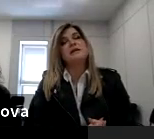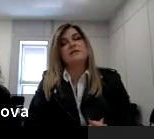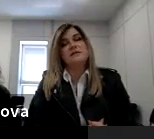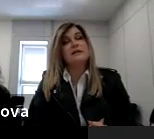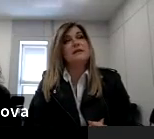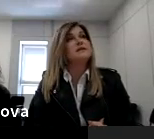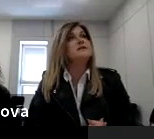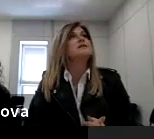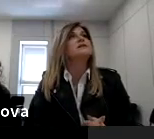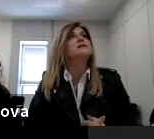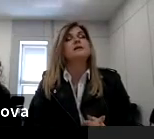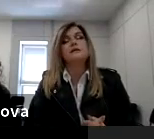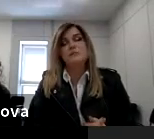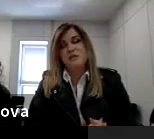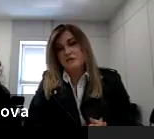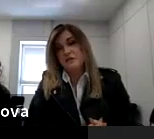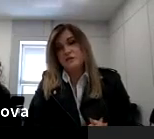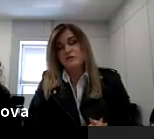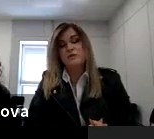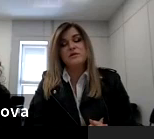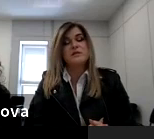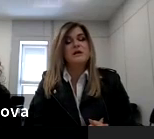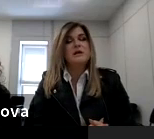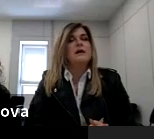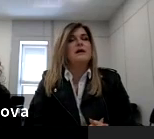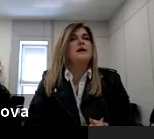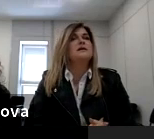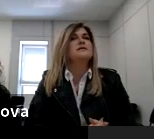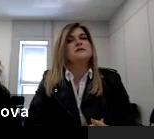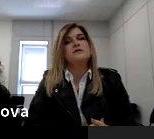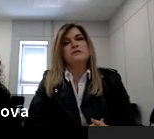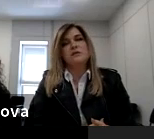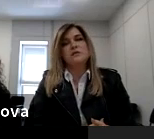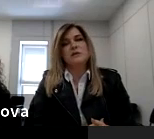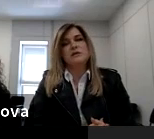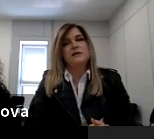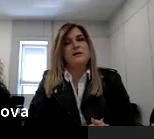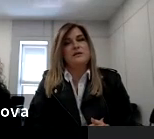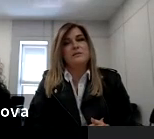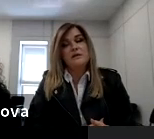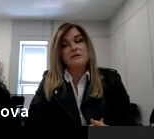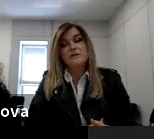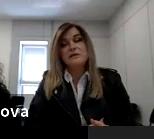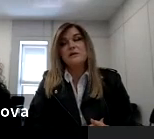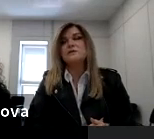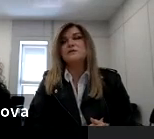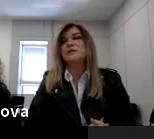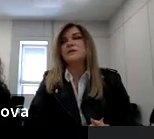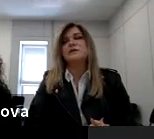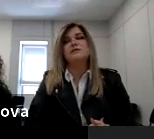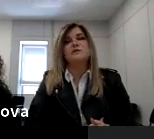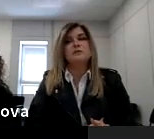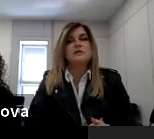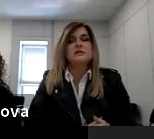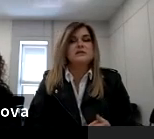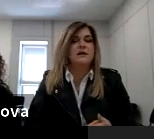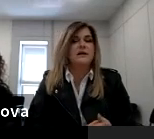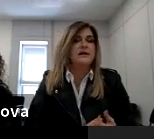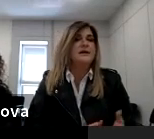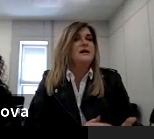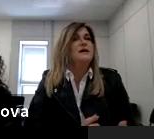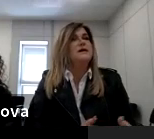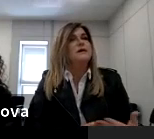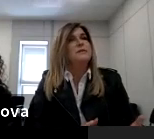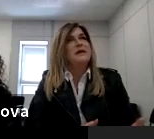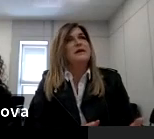is mainly facade lighting, media facades, of course. And as soon as we targeting media facades, we, of course,